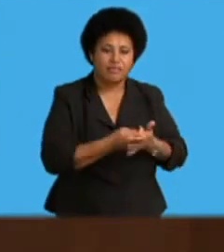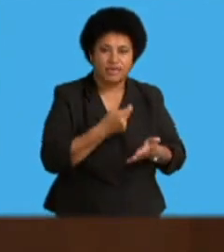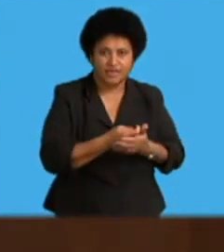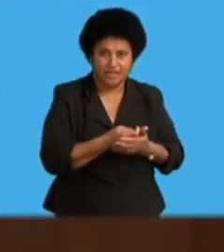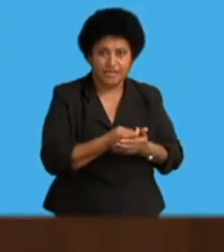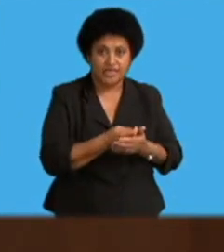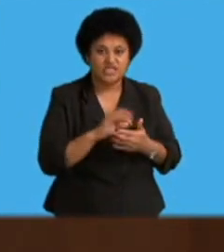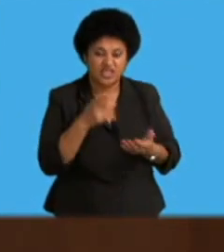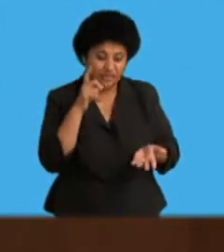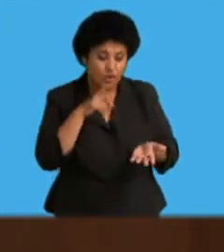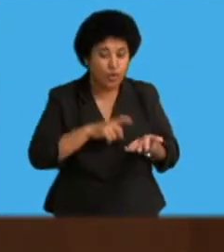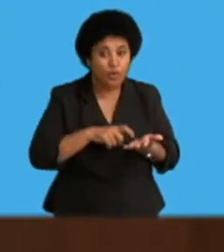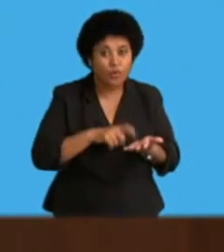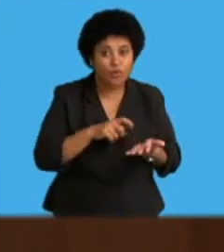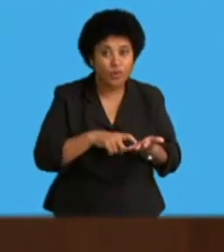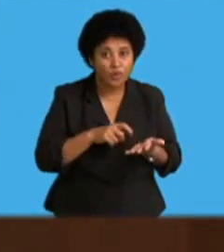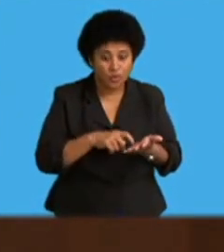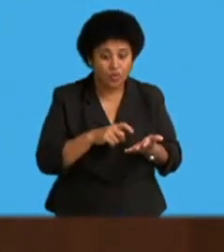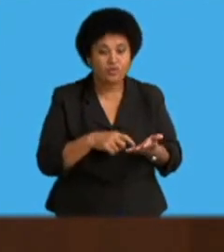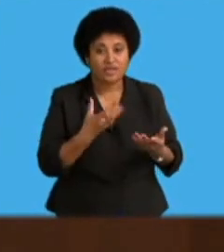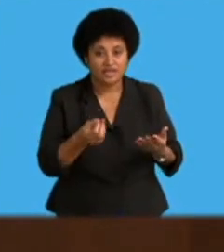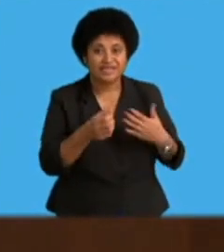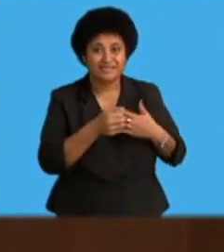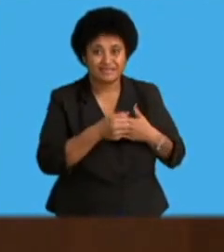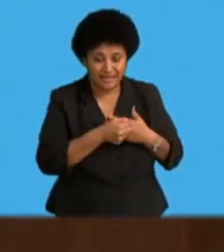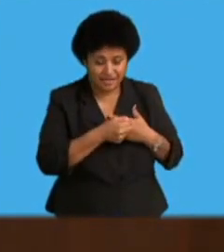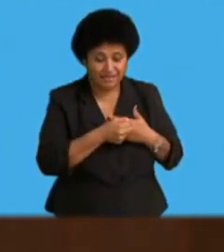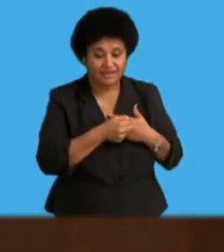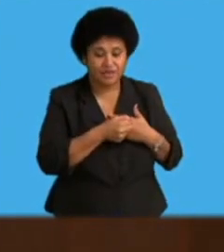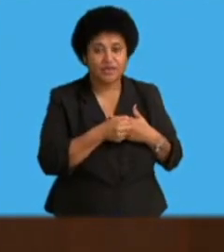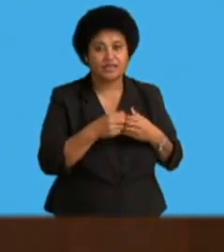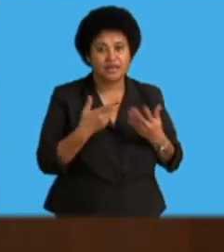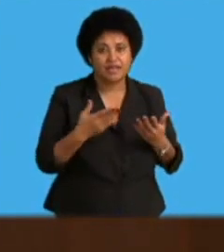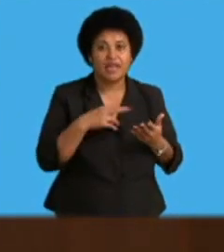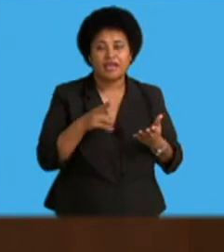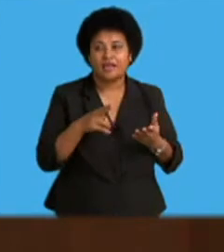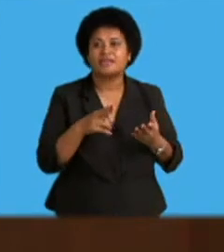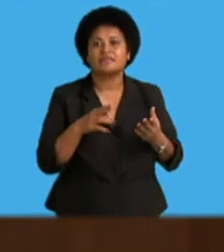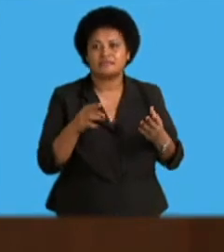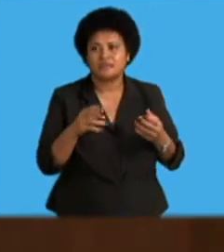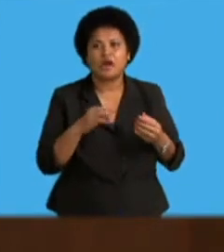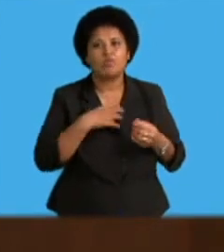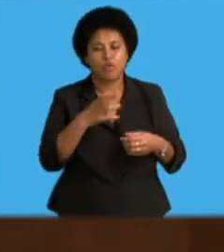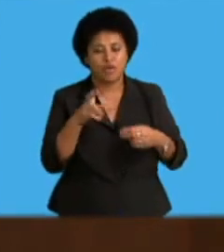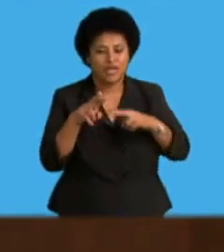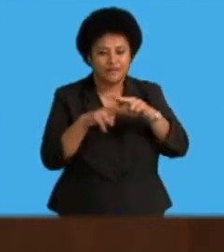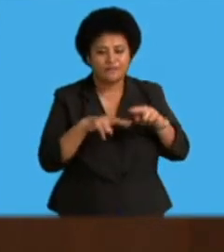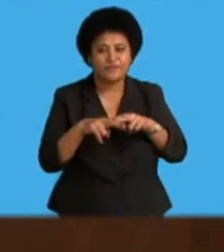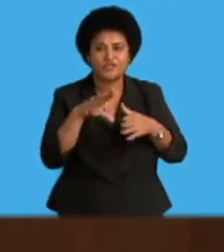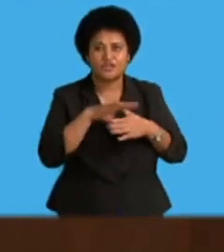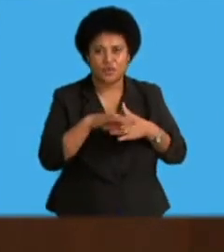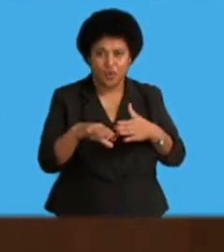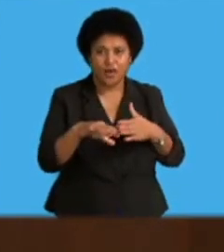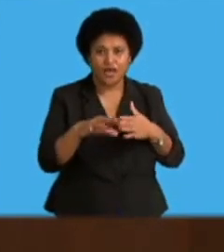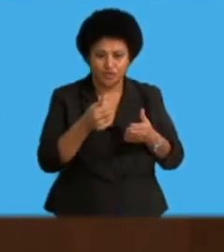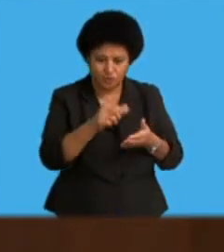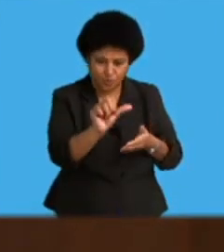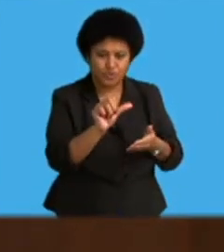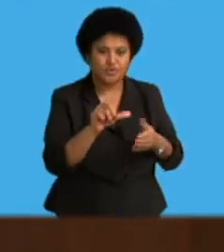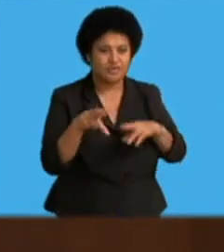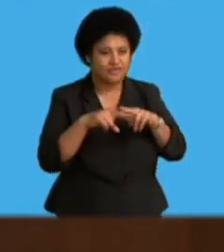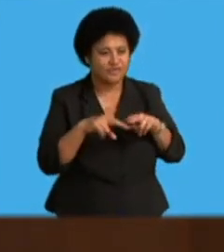local debt, then of course your exposure is more in Fijian dollars. And currently we have